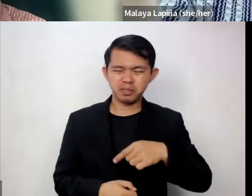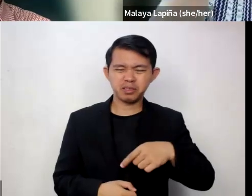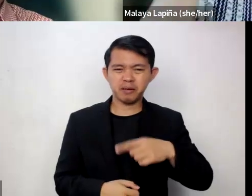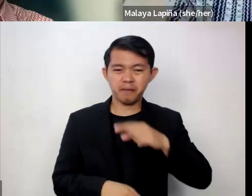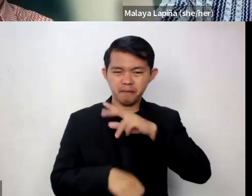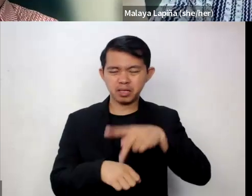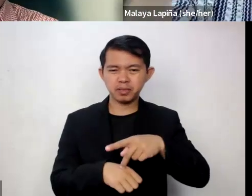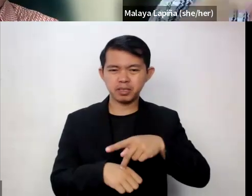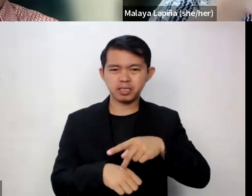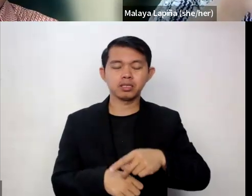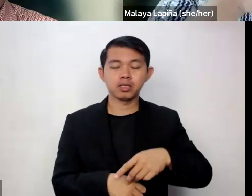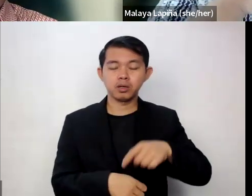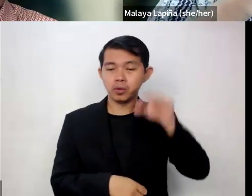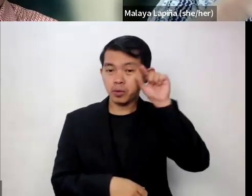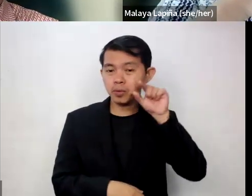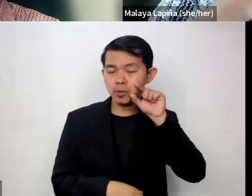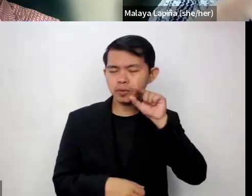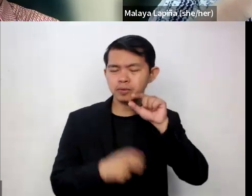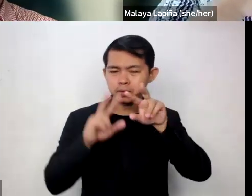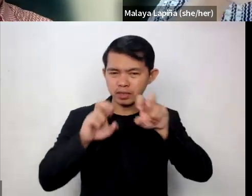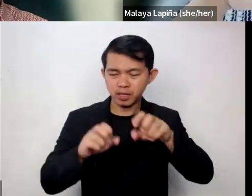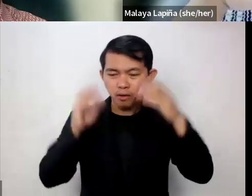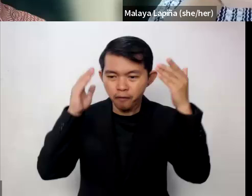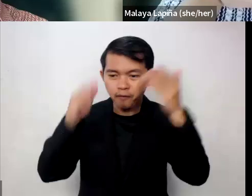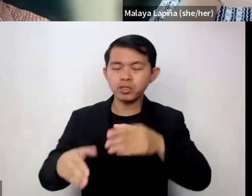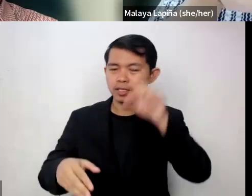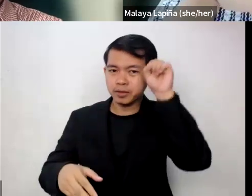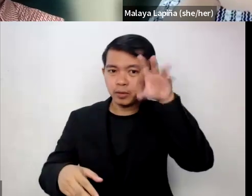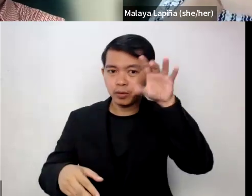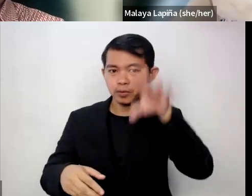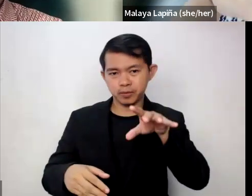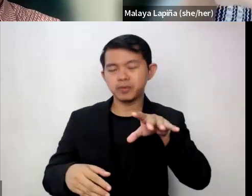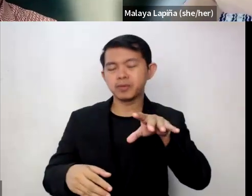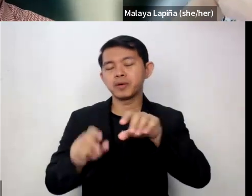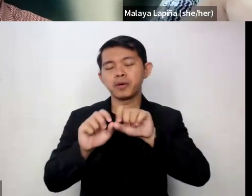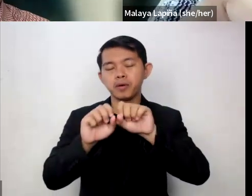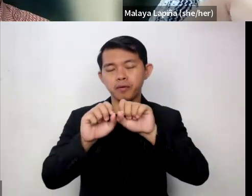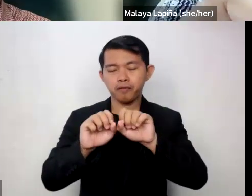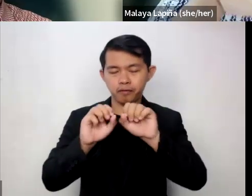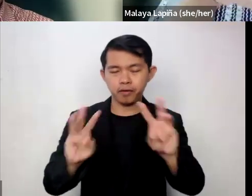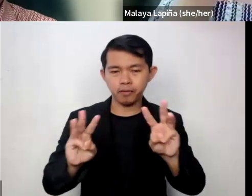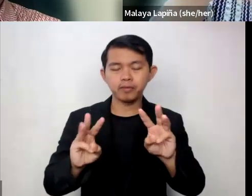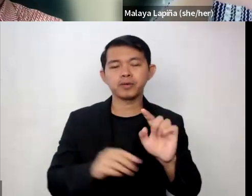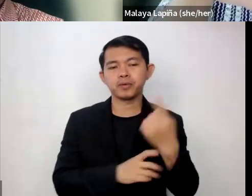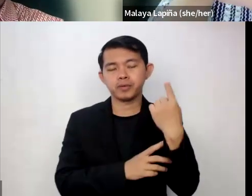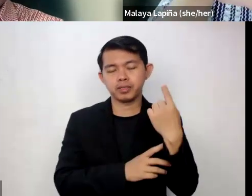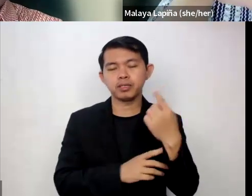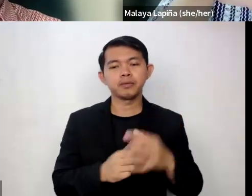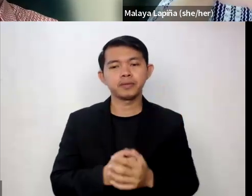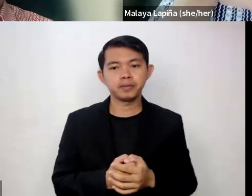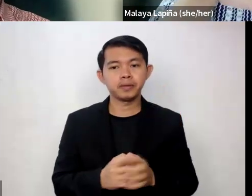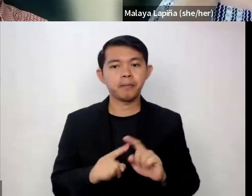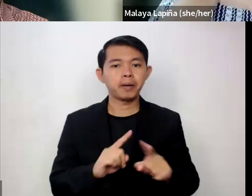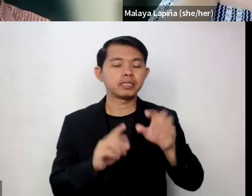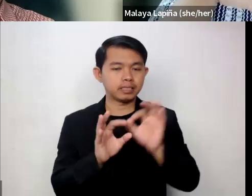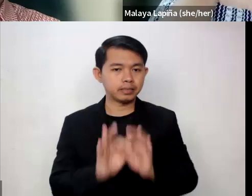SOGI SC LGBTQIA+ na framework. Na I think ako, nung nagsastand ako sa ground, na kinakailangan yung i-interrogate.